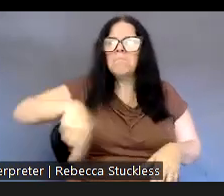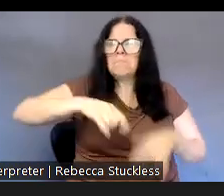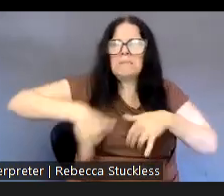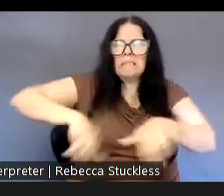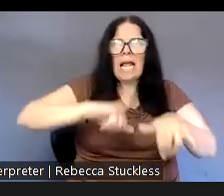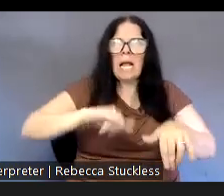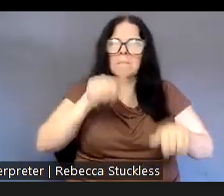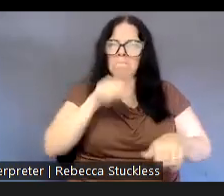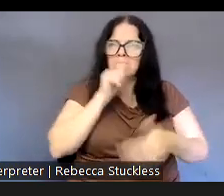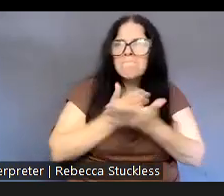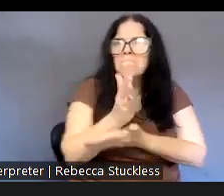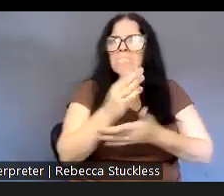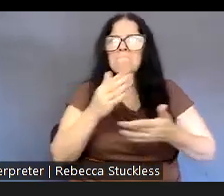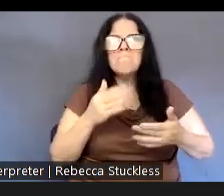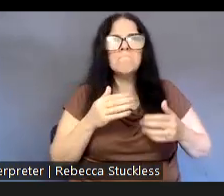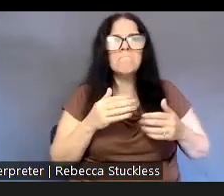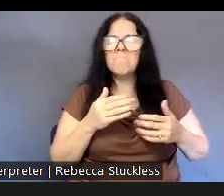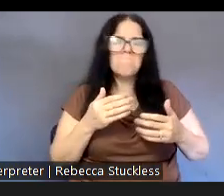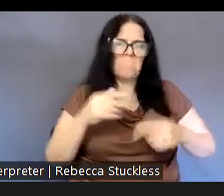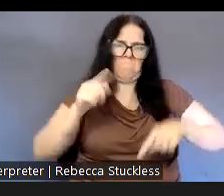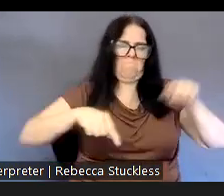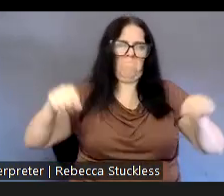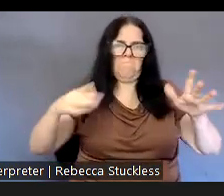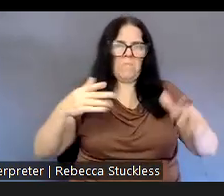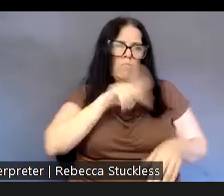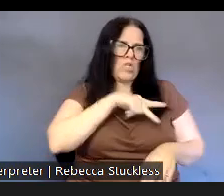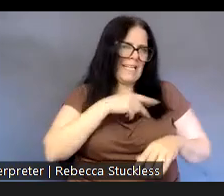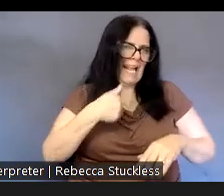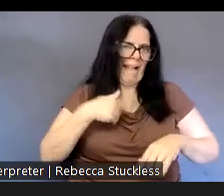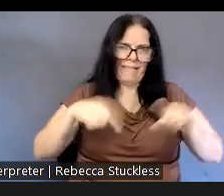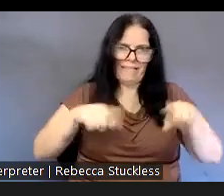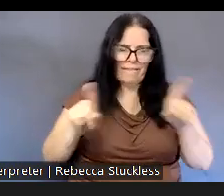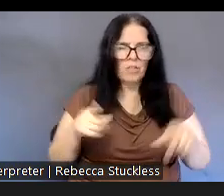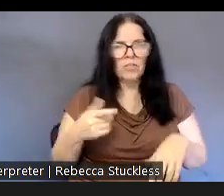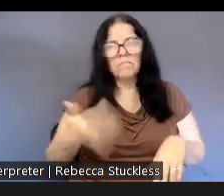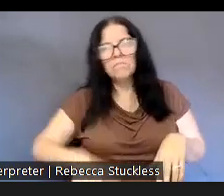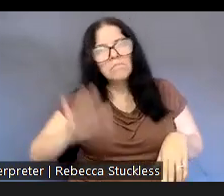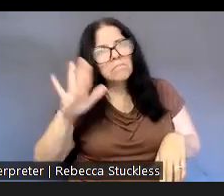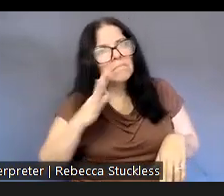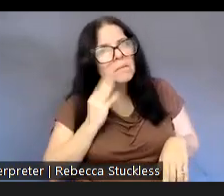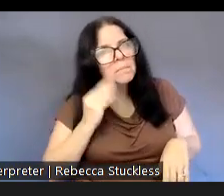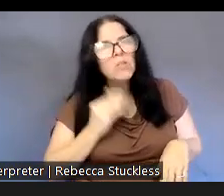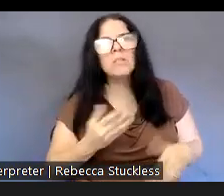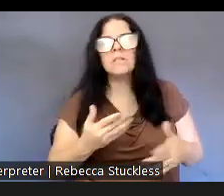to that: personality differences, formative